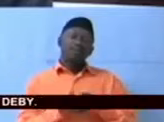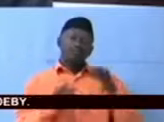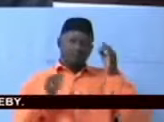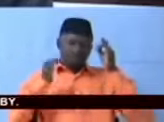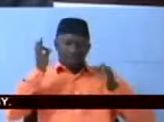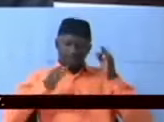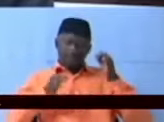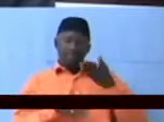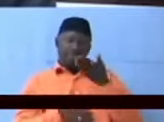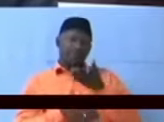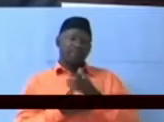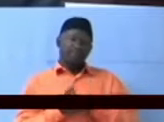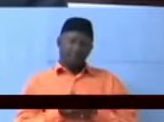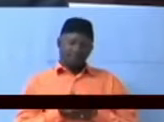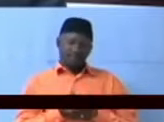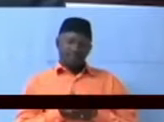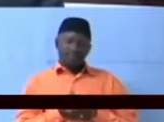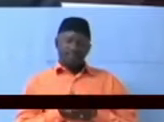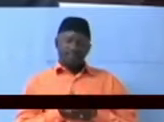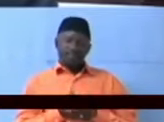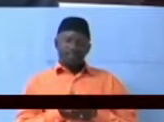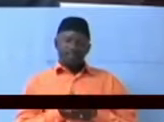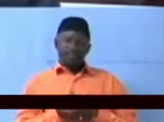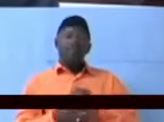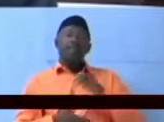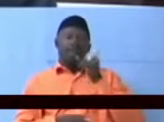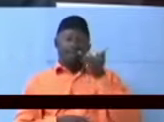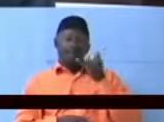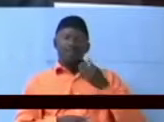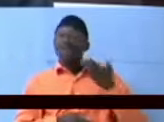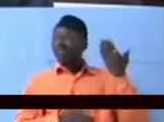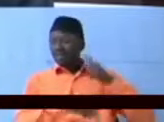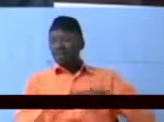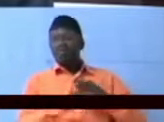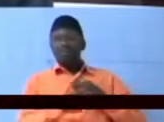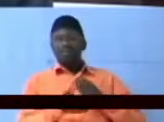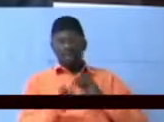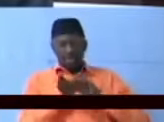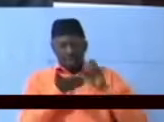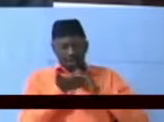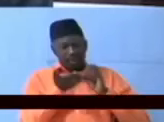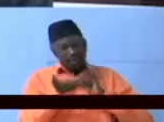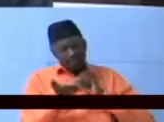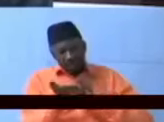Yes, at the time I sent my application